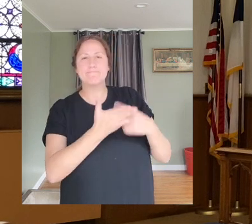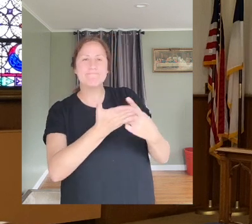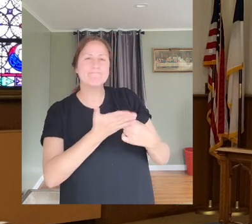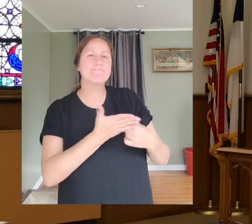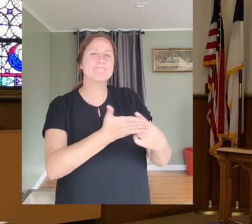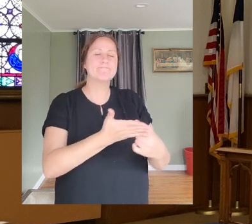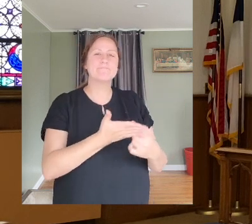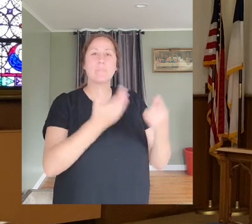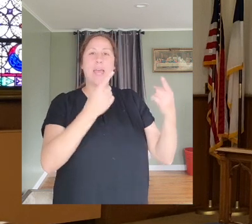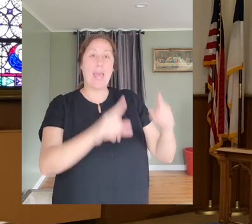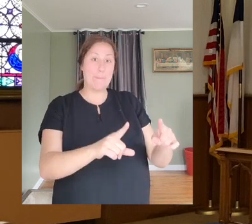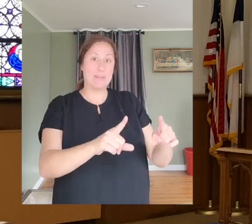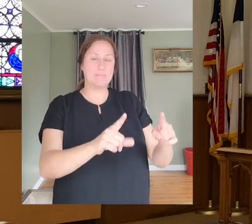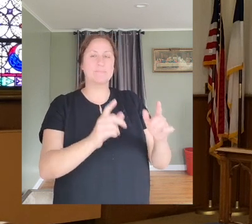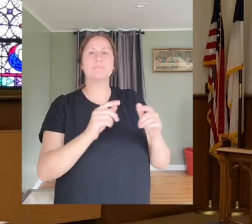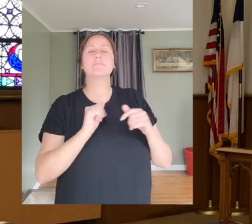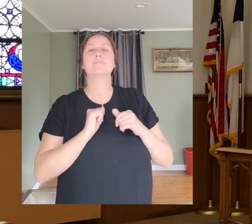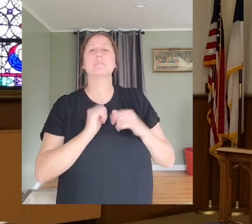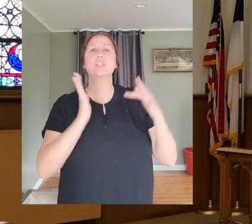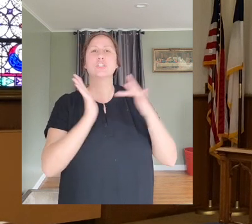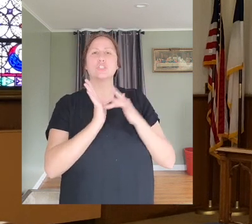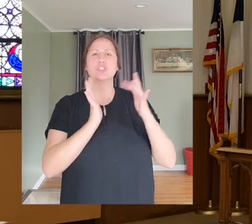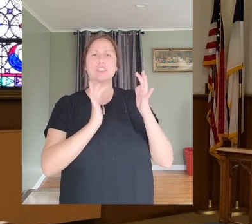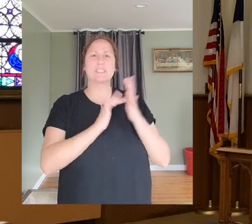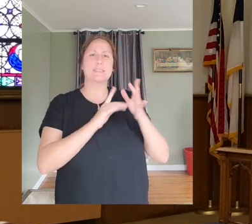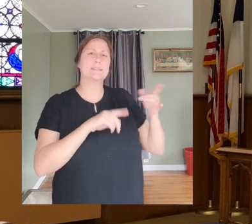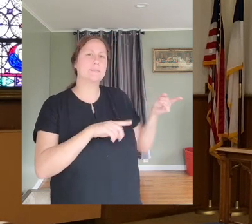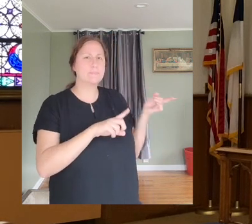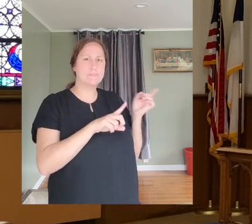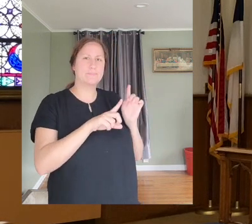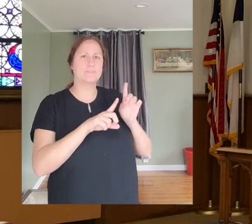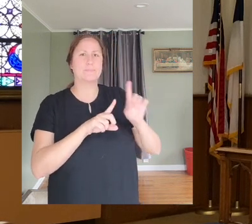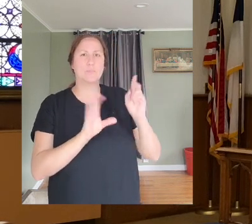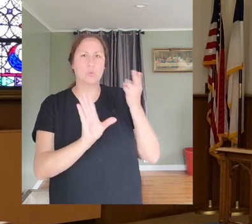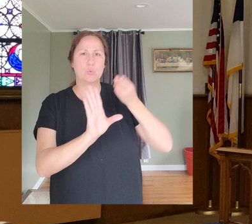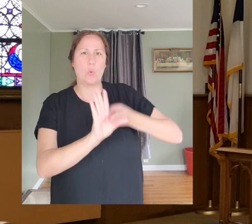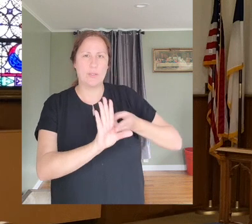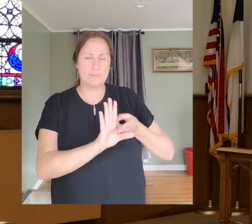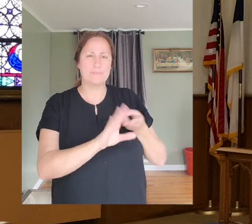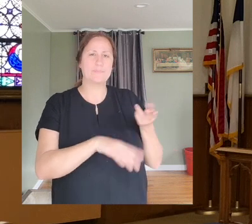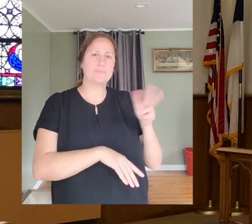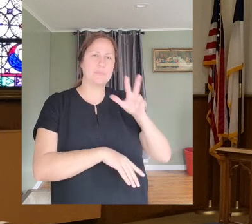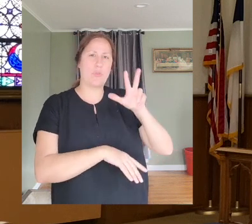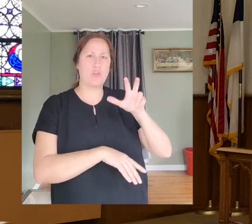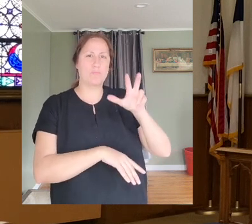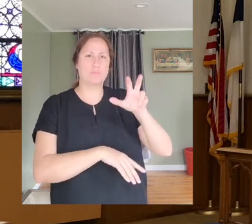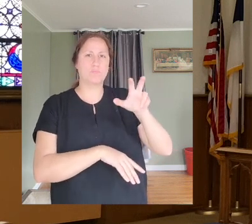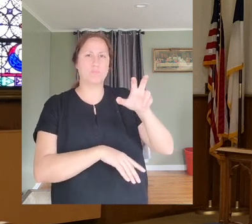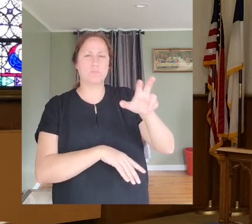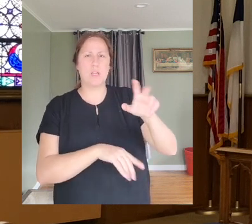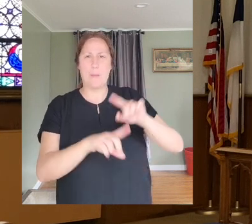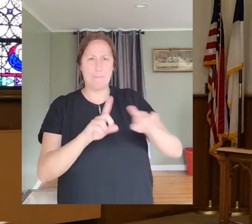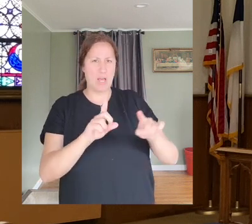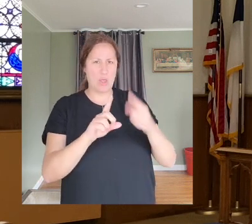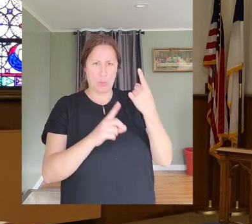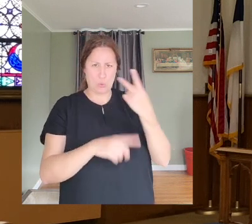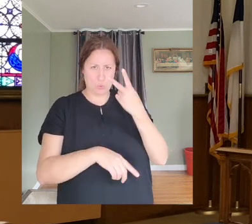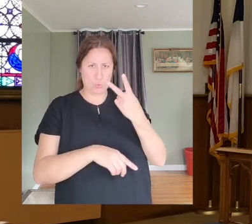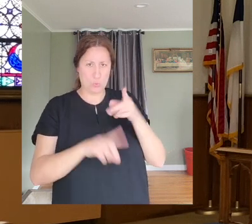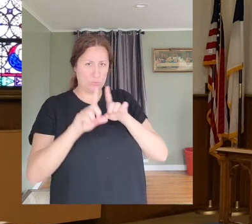together, Jesus himself drew near and went with them. But their eyes were kept from recognizing